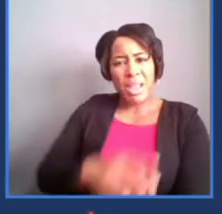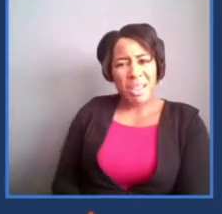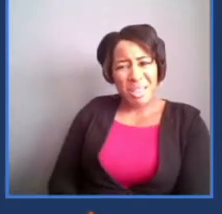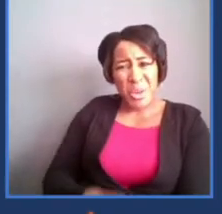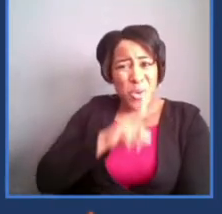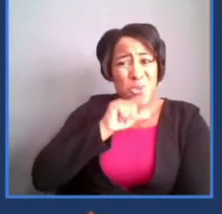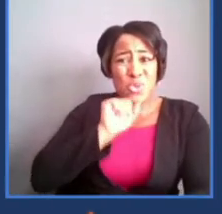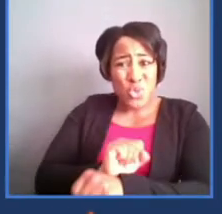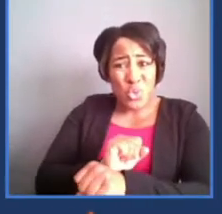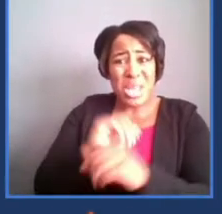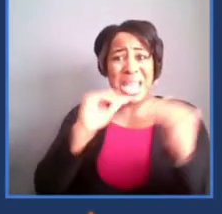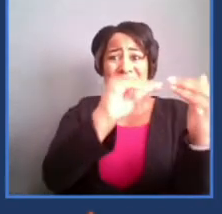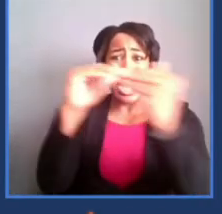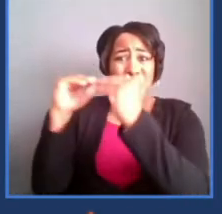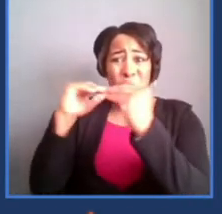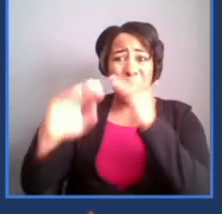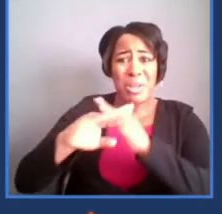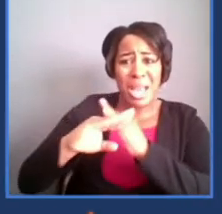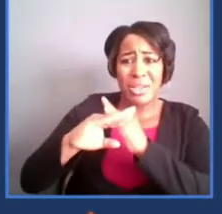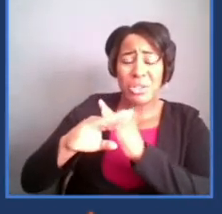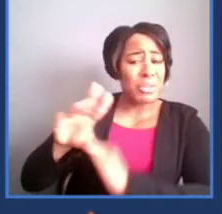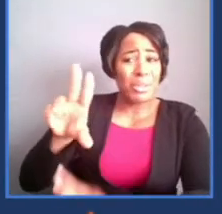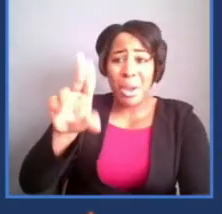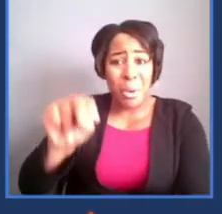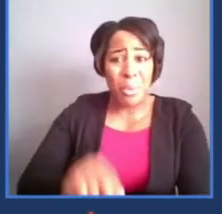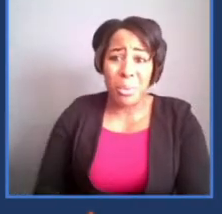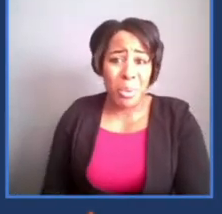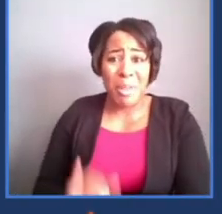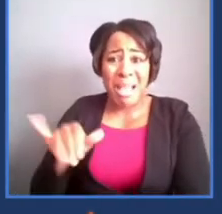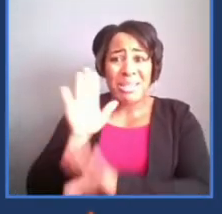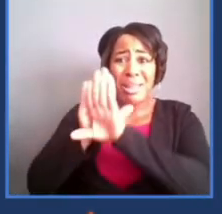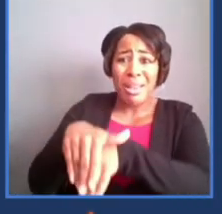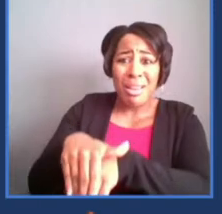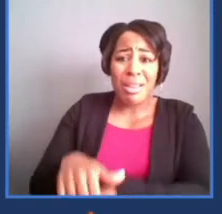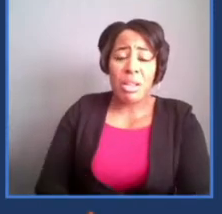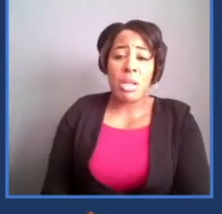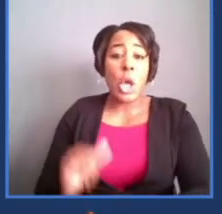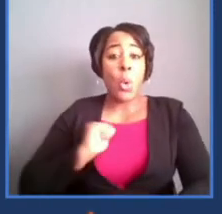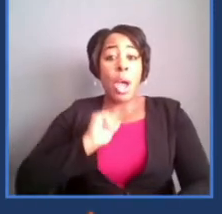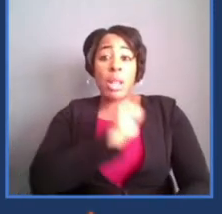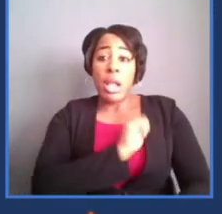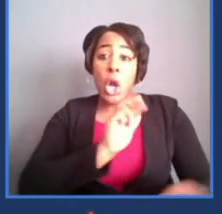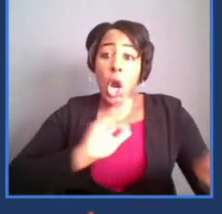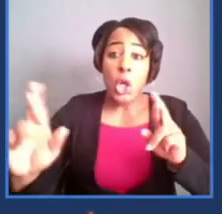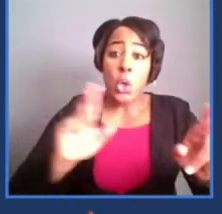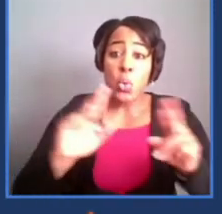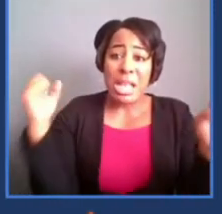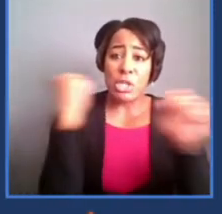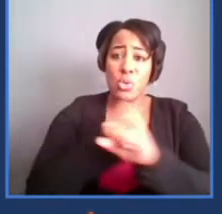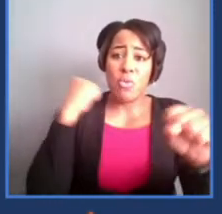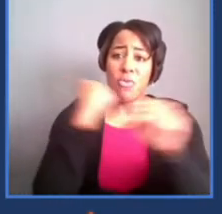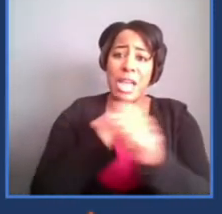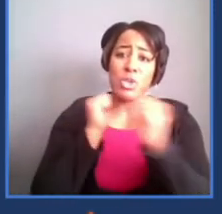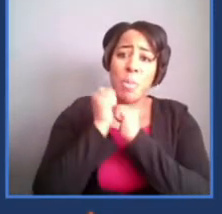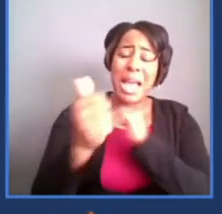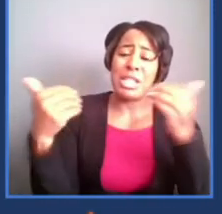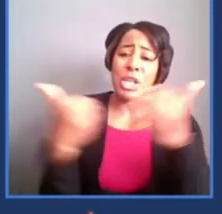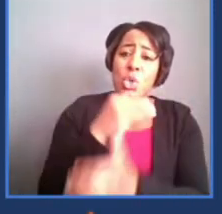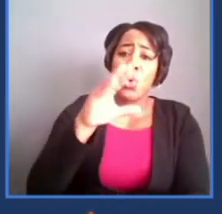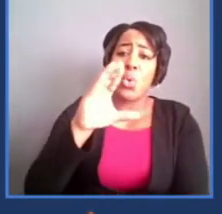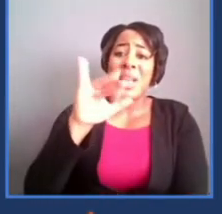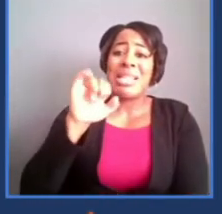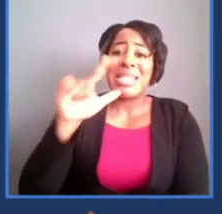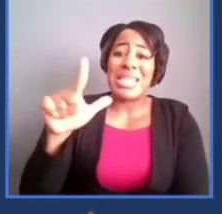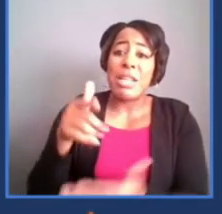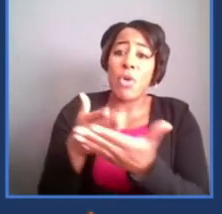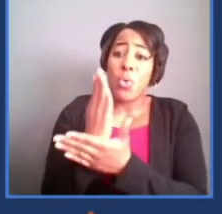law. So, Atlanta, are you ready to fight to pass a new Civil Rights Act that will secure equal justice for